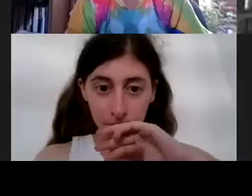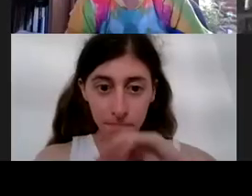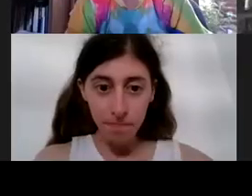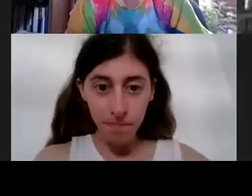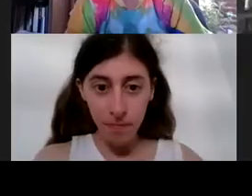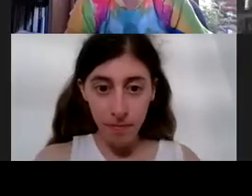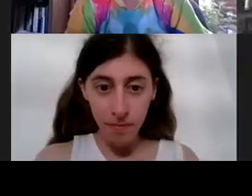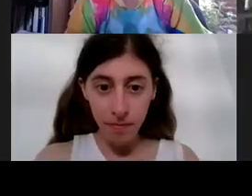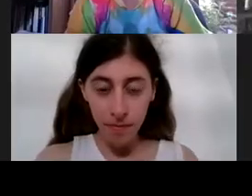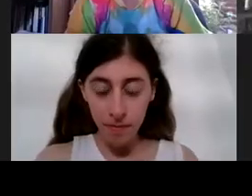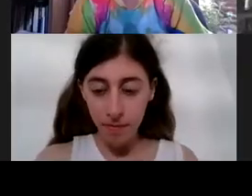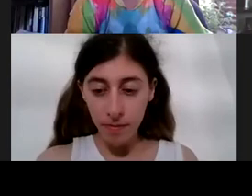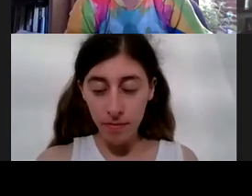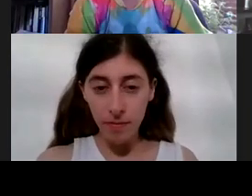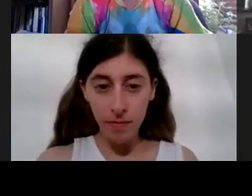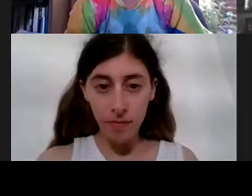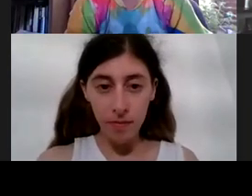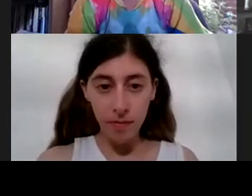Thank you.